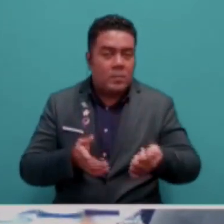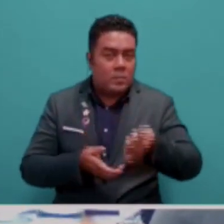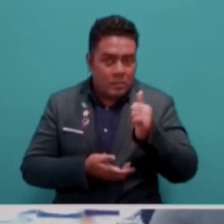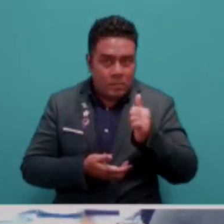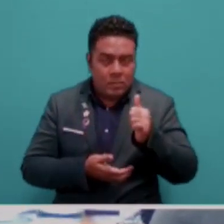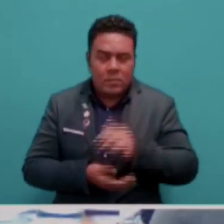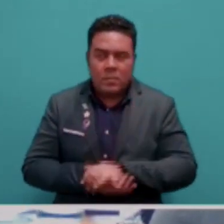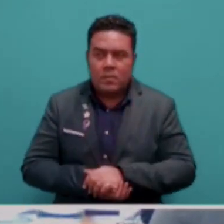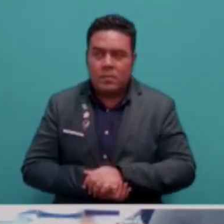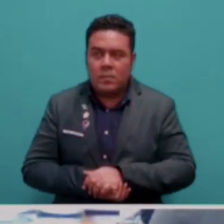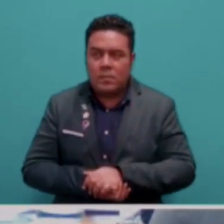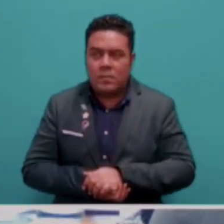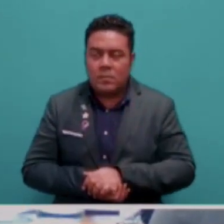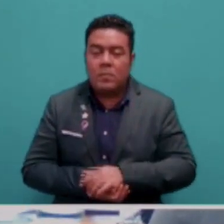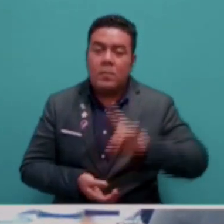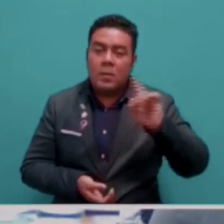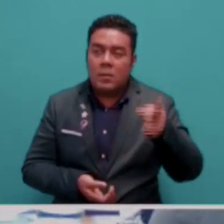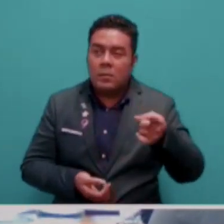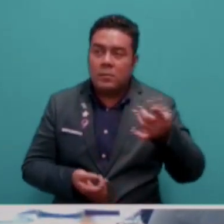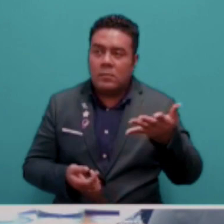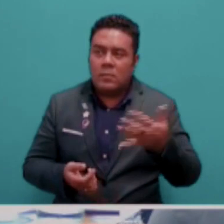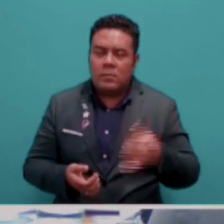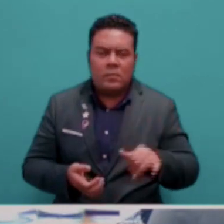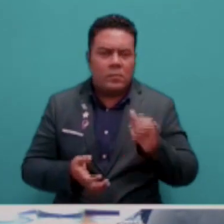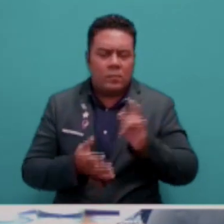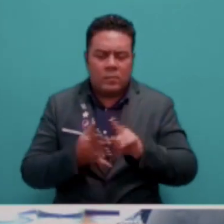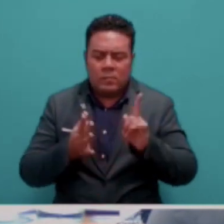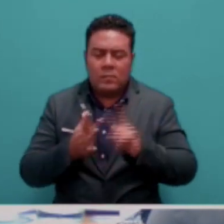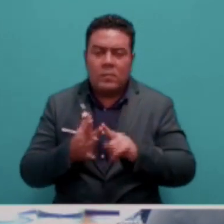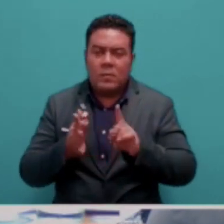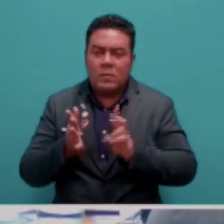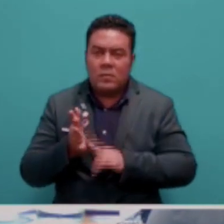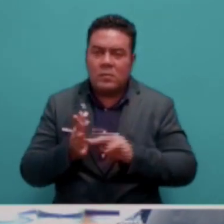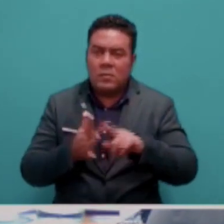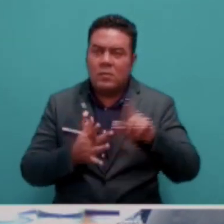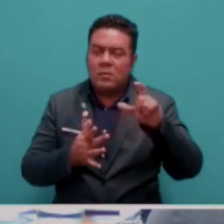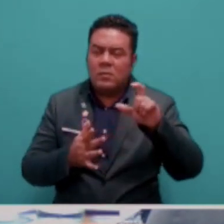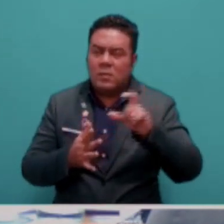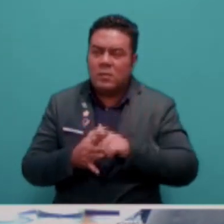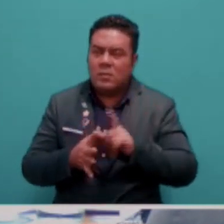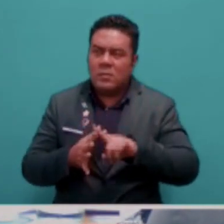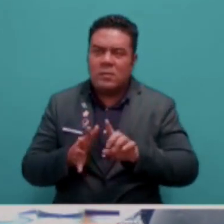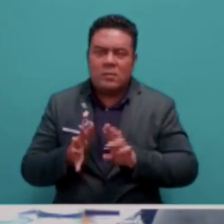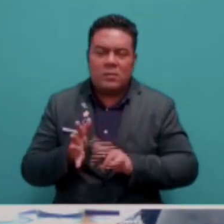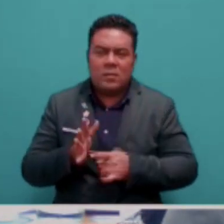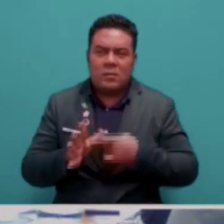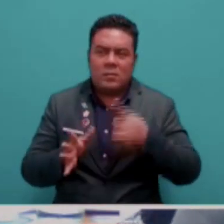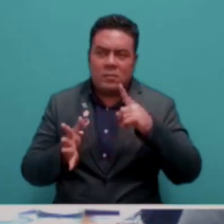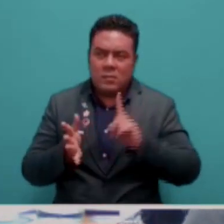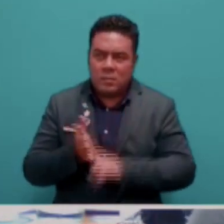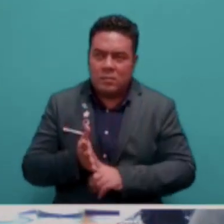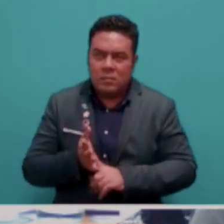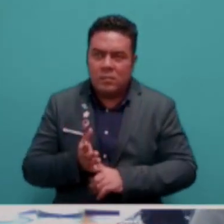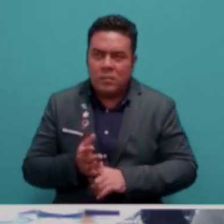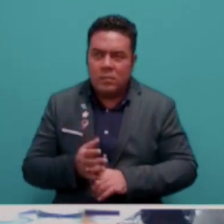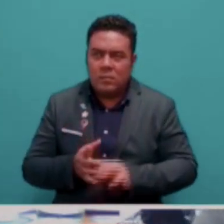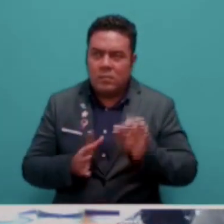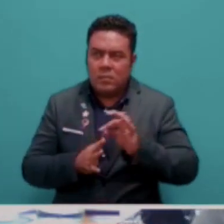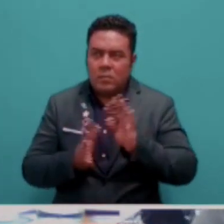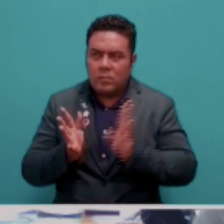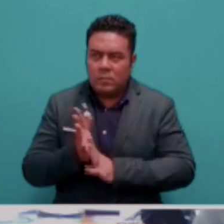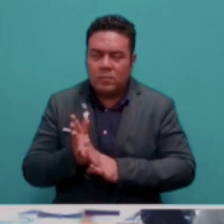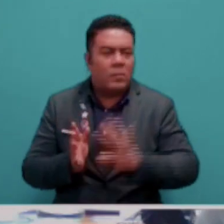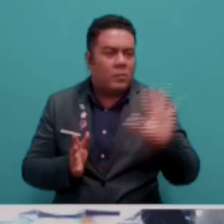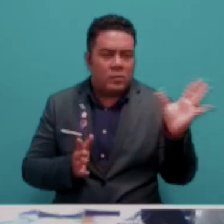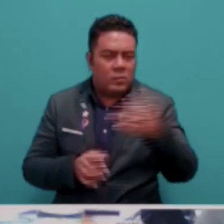behind this incidental allowance, Mr. Speaker, sir. This is not only for the Honorable Prime Minister, for all. This